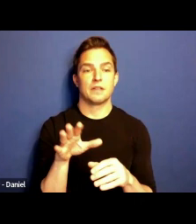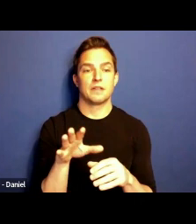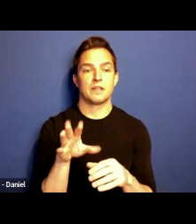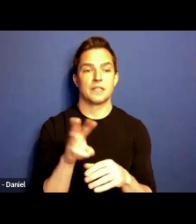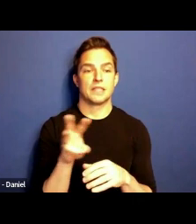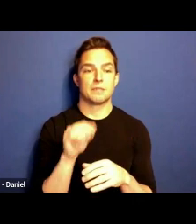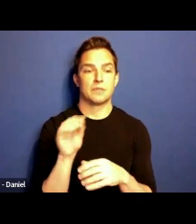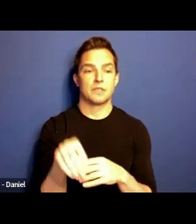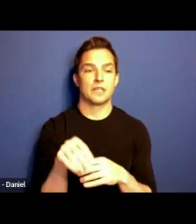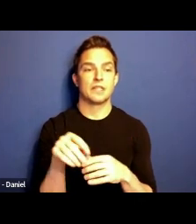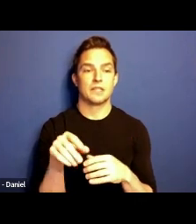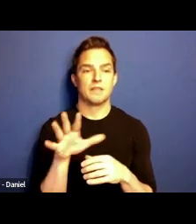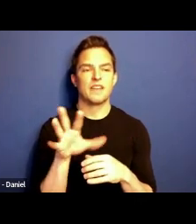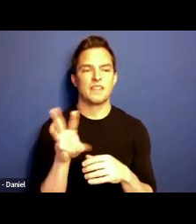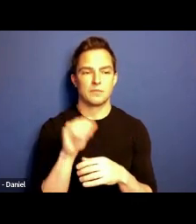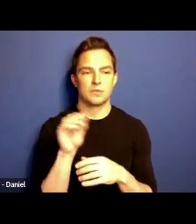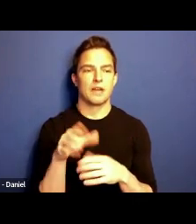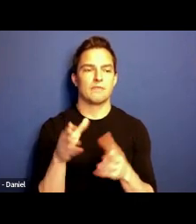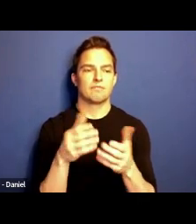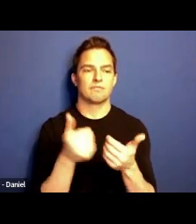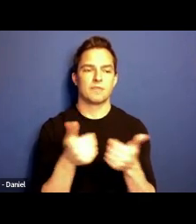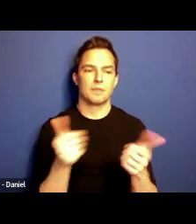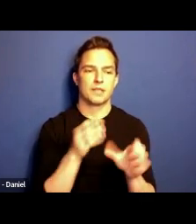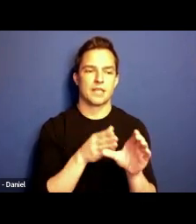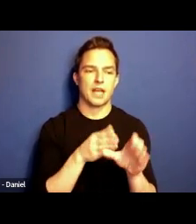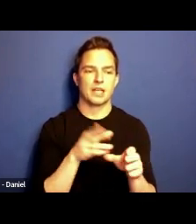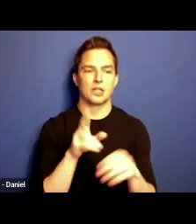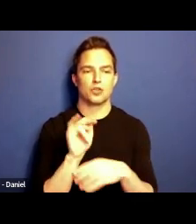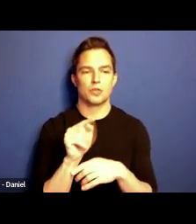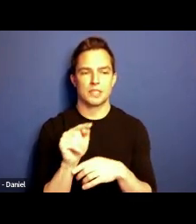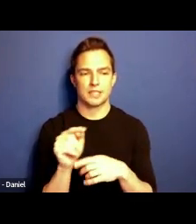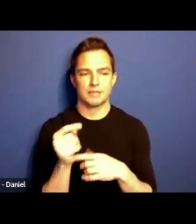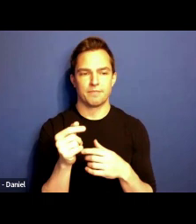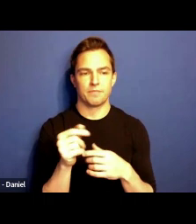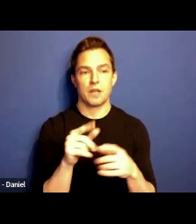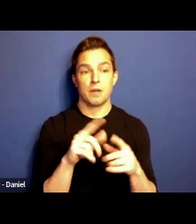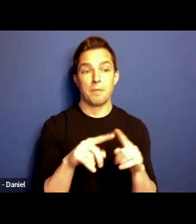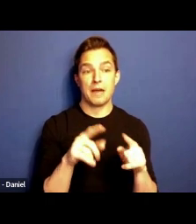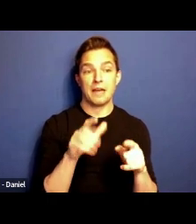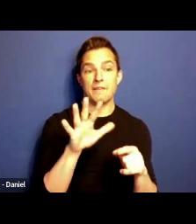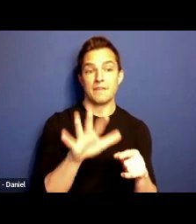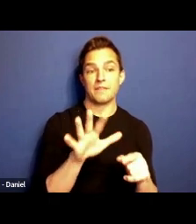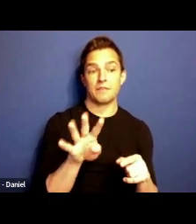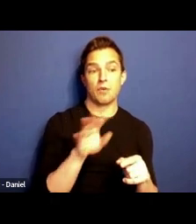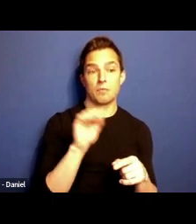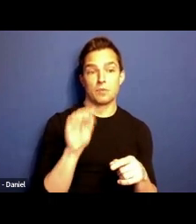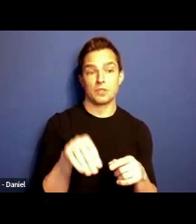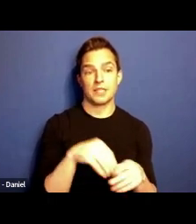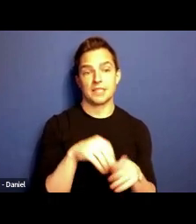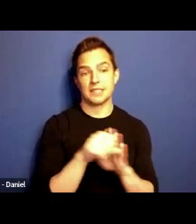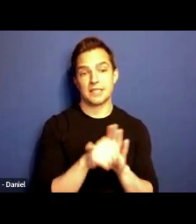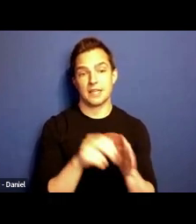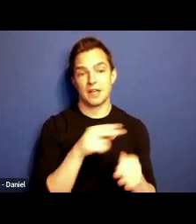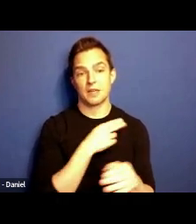general hospitals with separate psych units. The big difference you see, 54% of the patients in state hospitals were